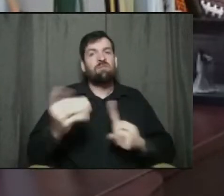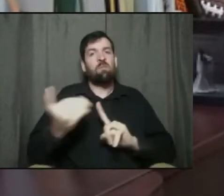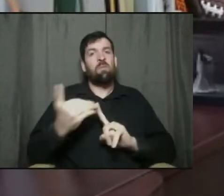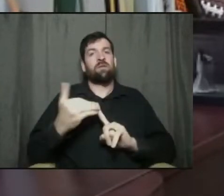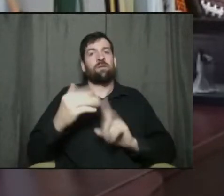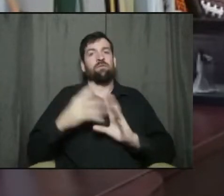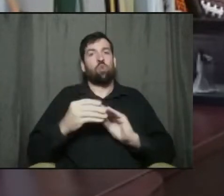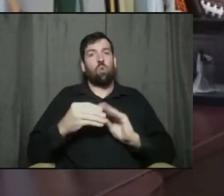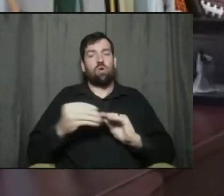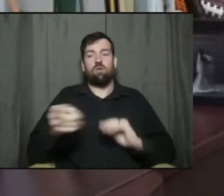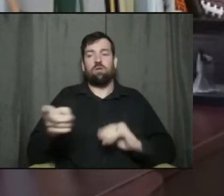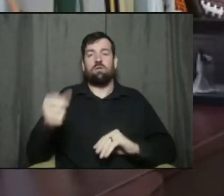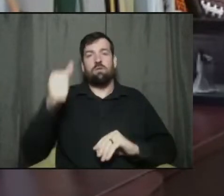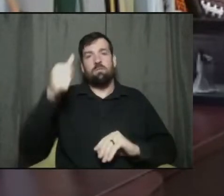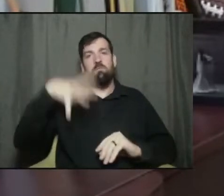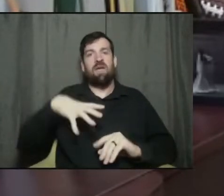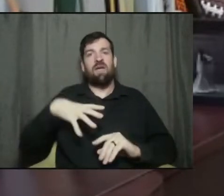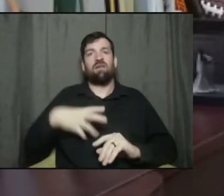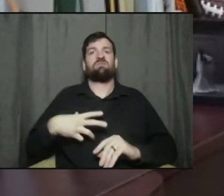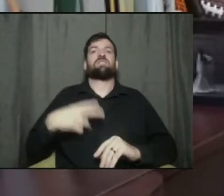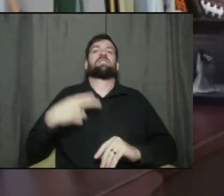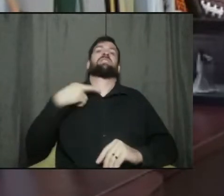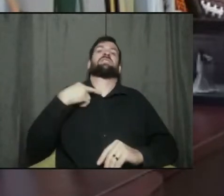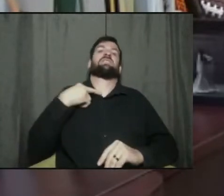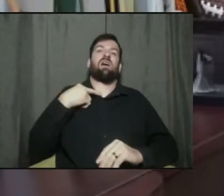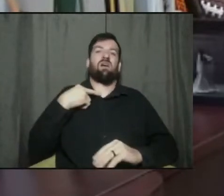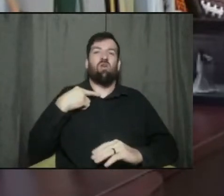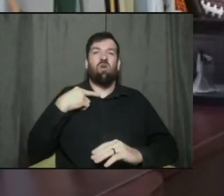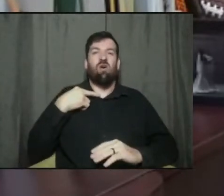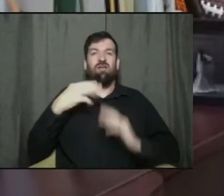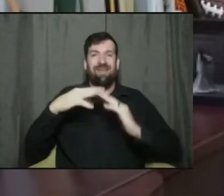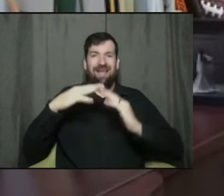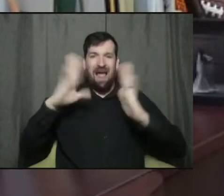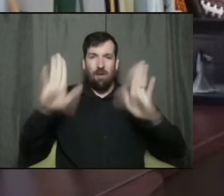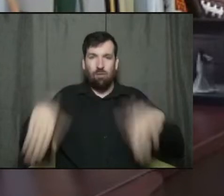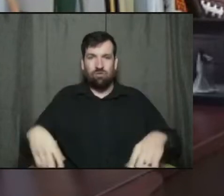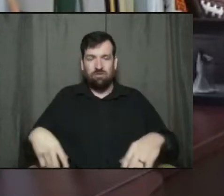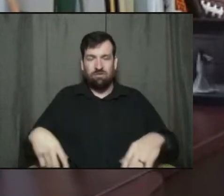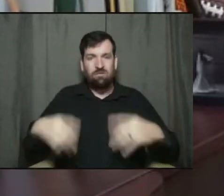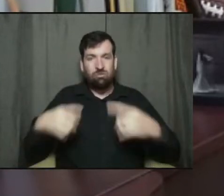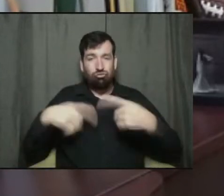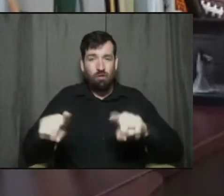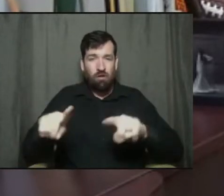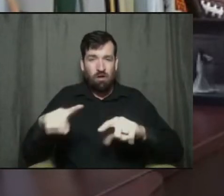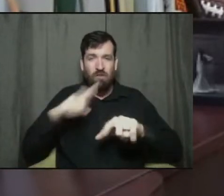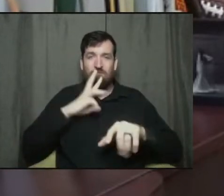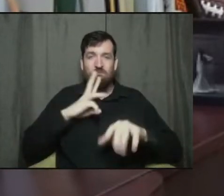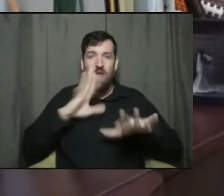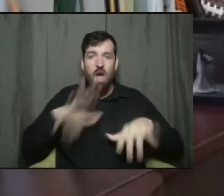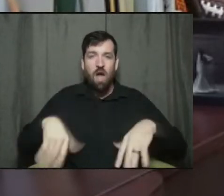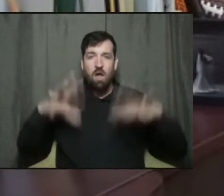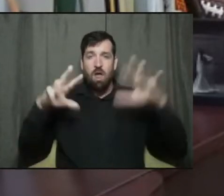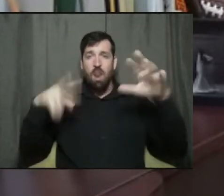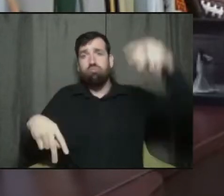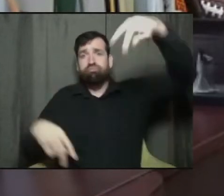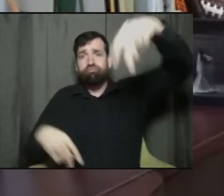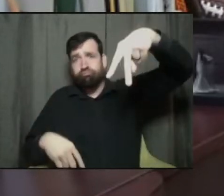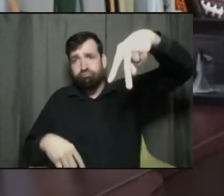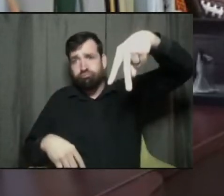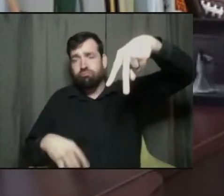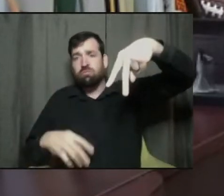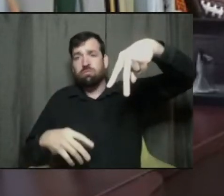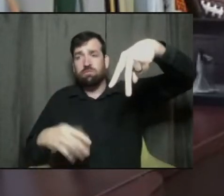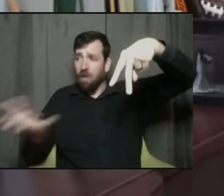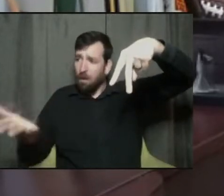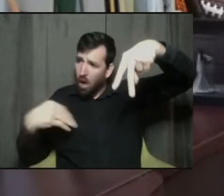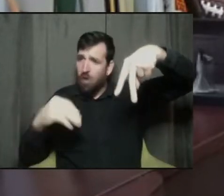man who's caught on the top of his house during a flood. And somebody came up on a raft and said, come on, get on the raft.